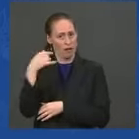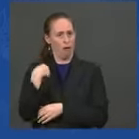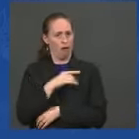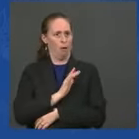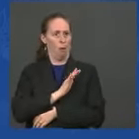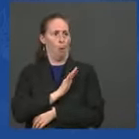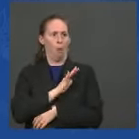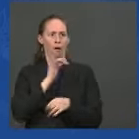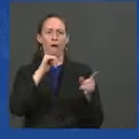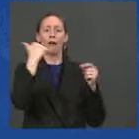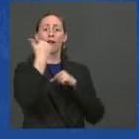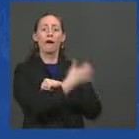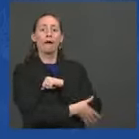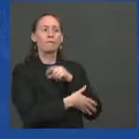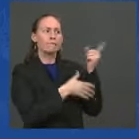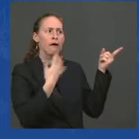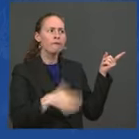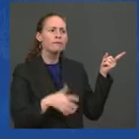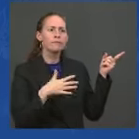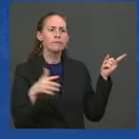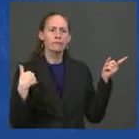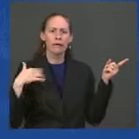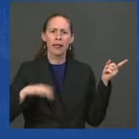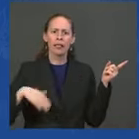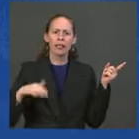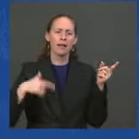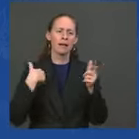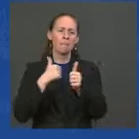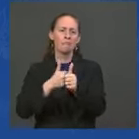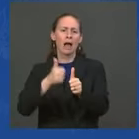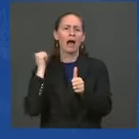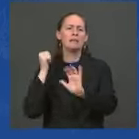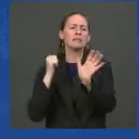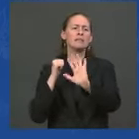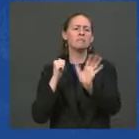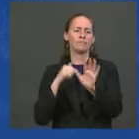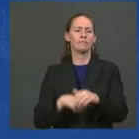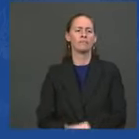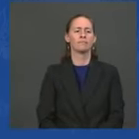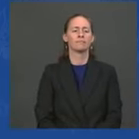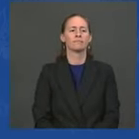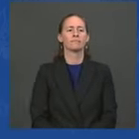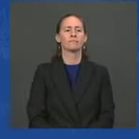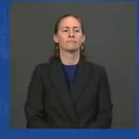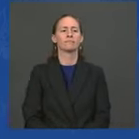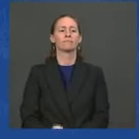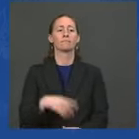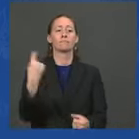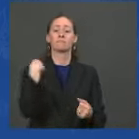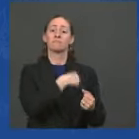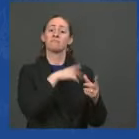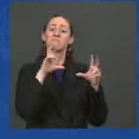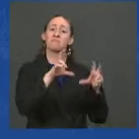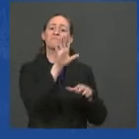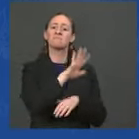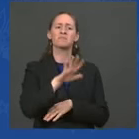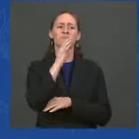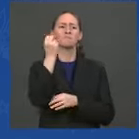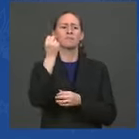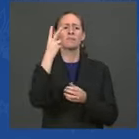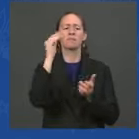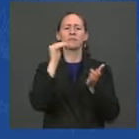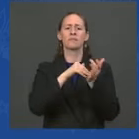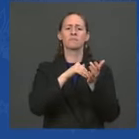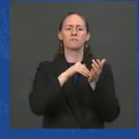when they're investing. When America made 12 years of public education universal more than a century ago, it gave the best educated,